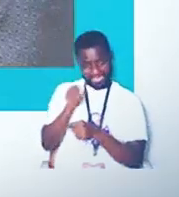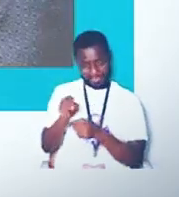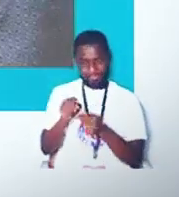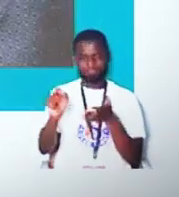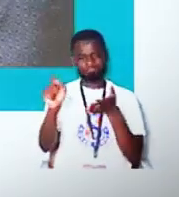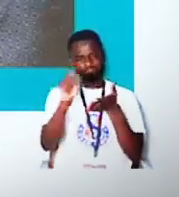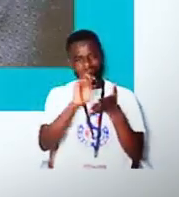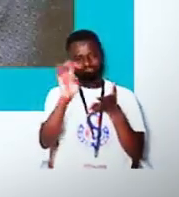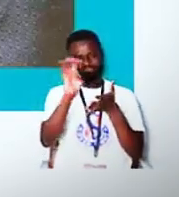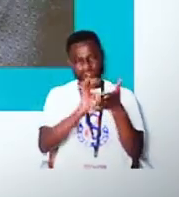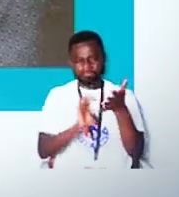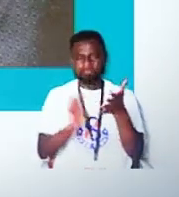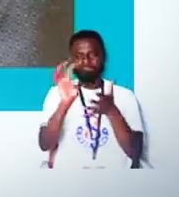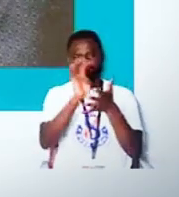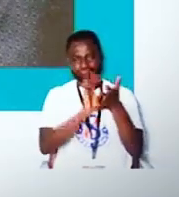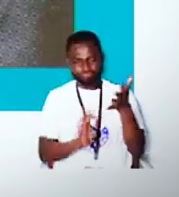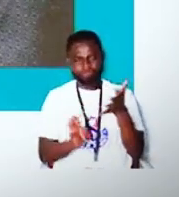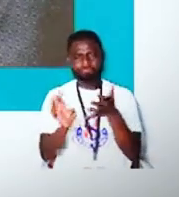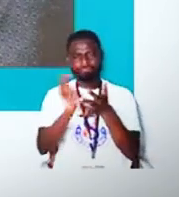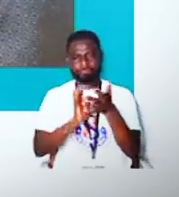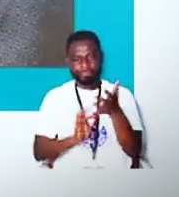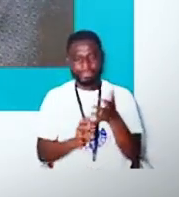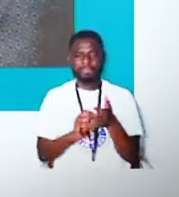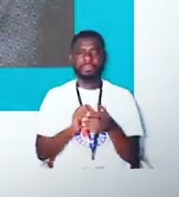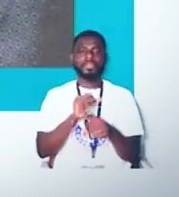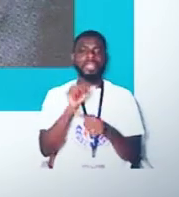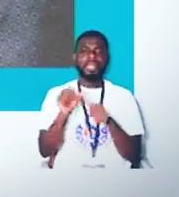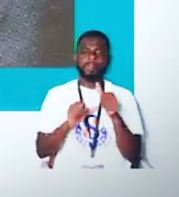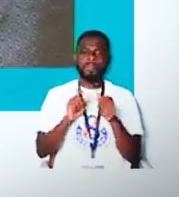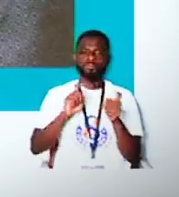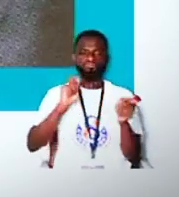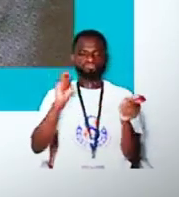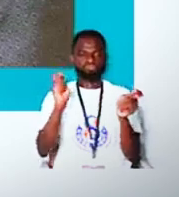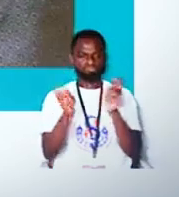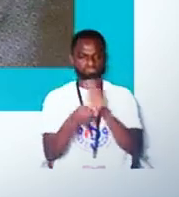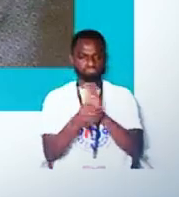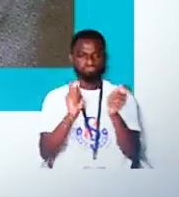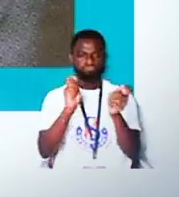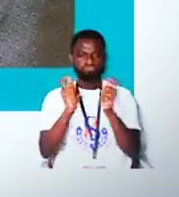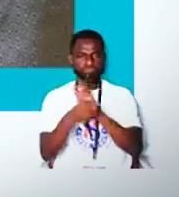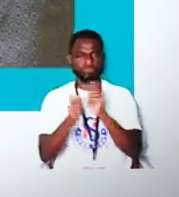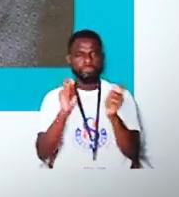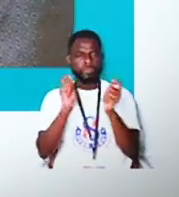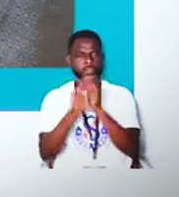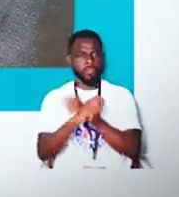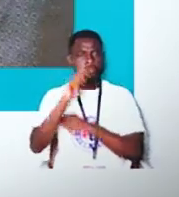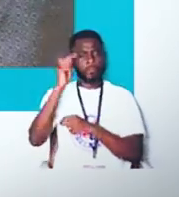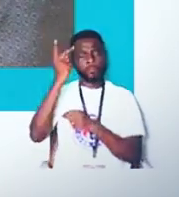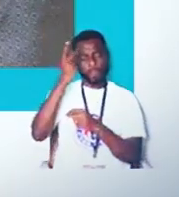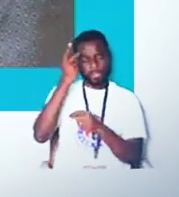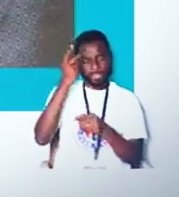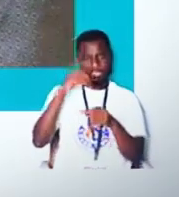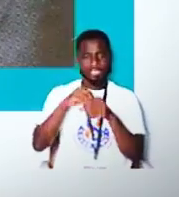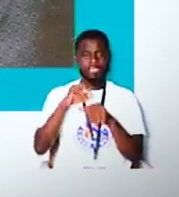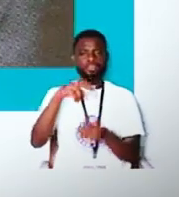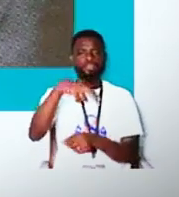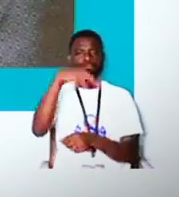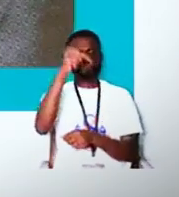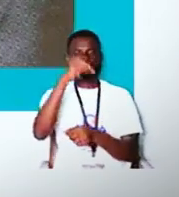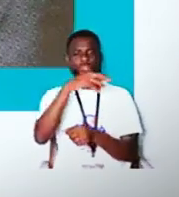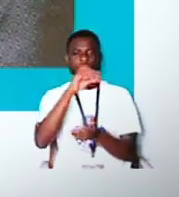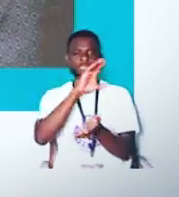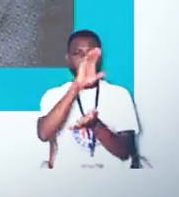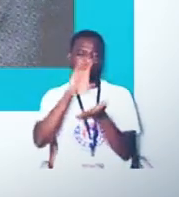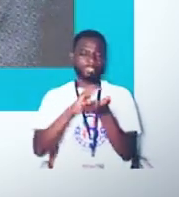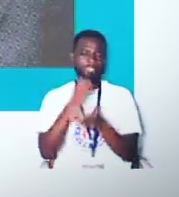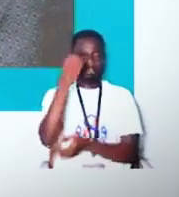essays about the evolving of capitalism in Northern and Central Europe. These